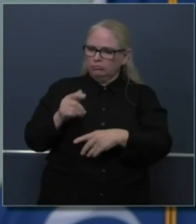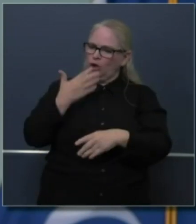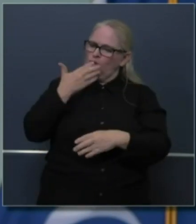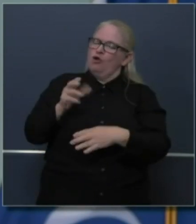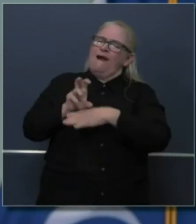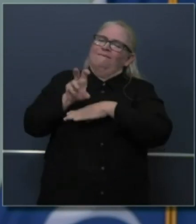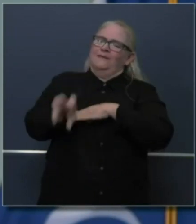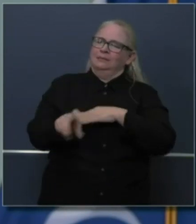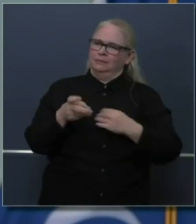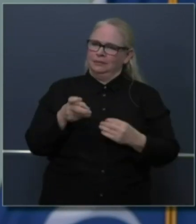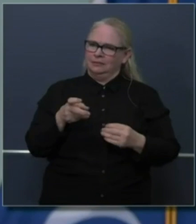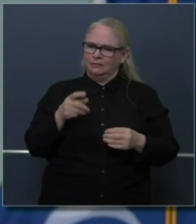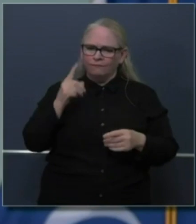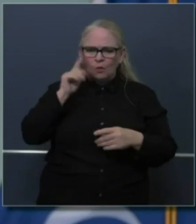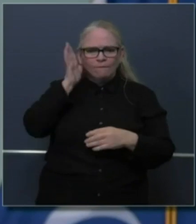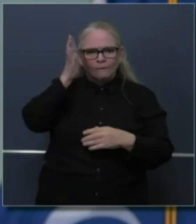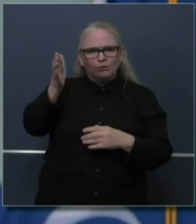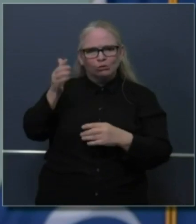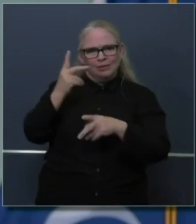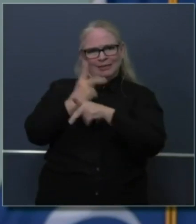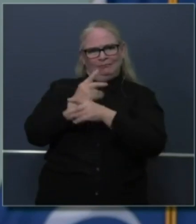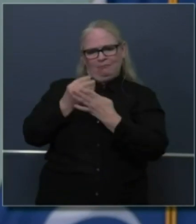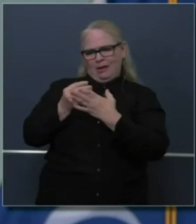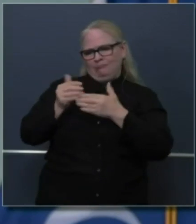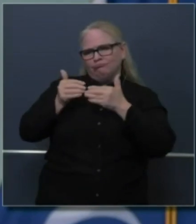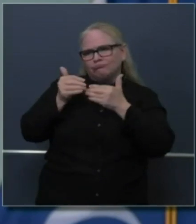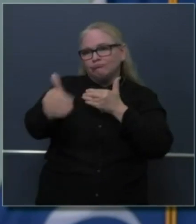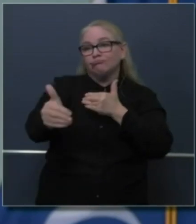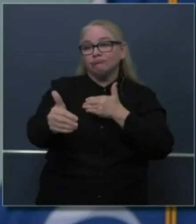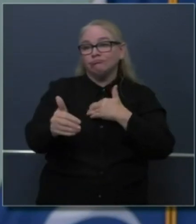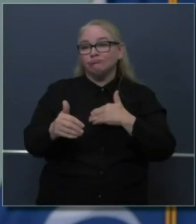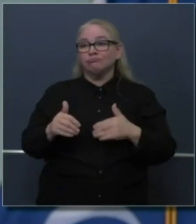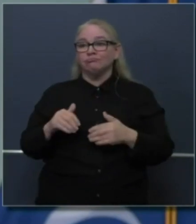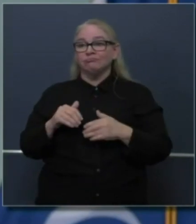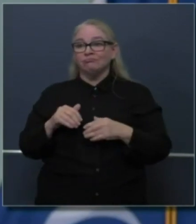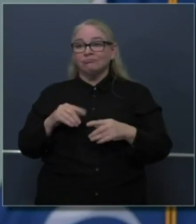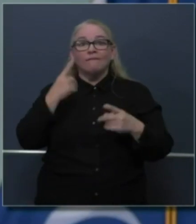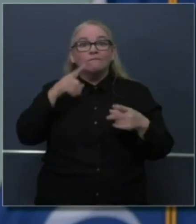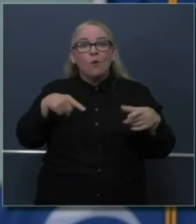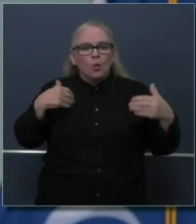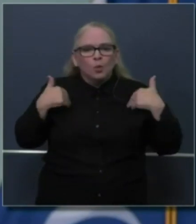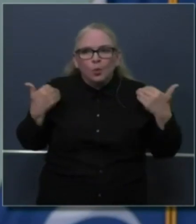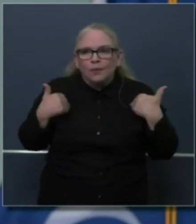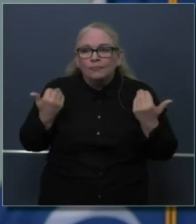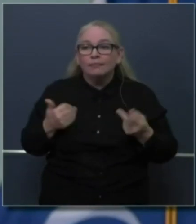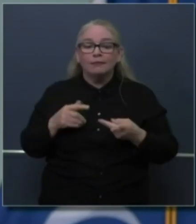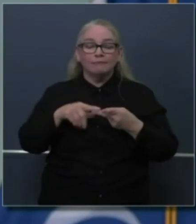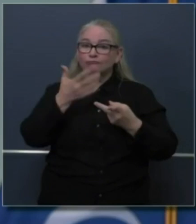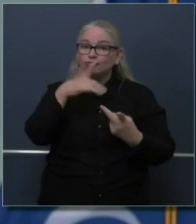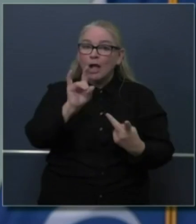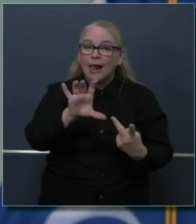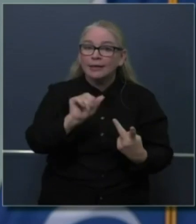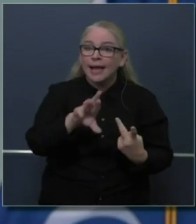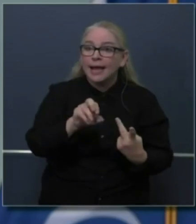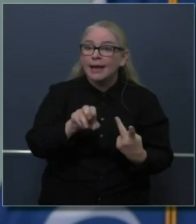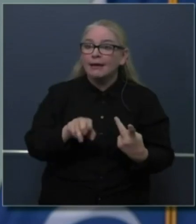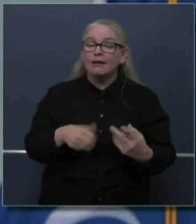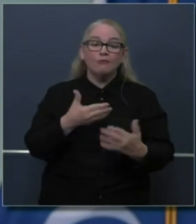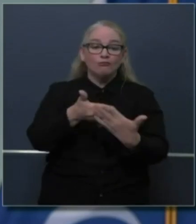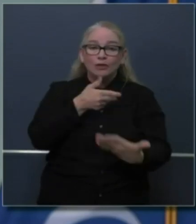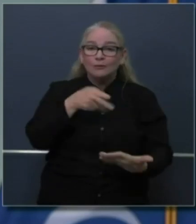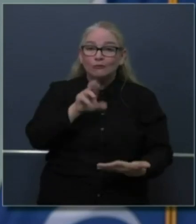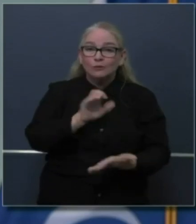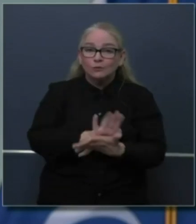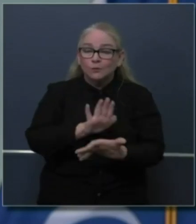really focusing on our children, our youth, and child care programs and preschool programs, and focusing, not